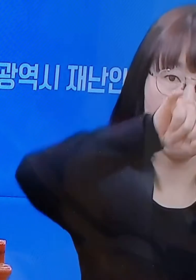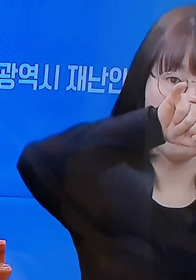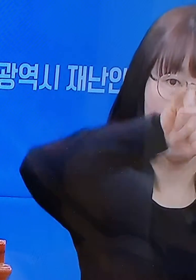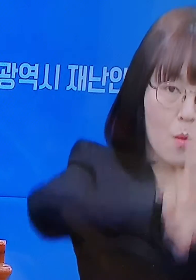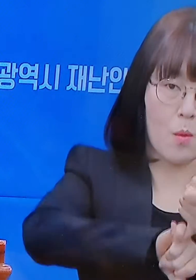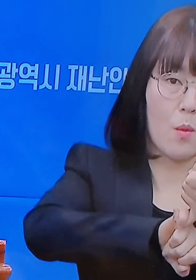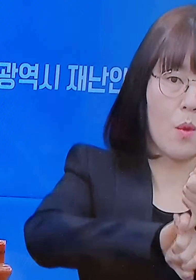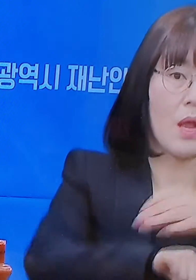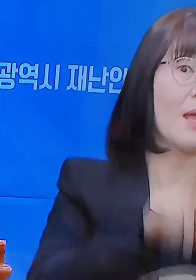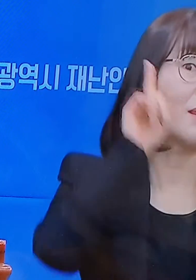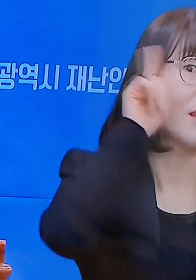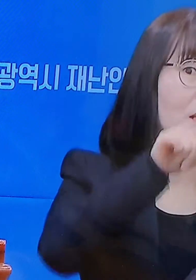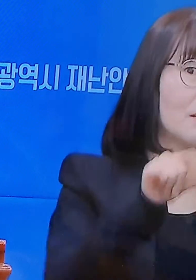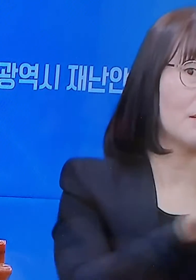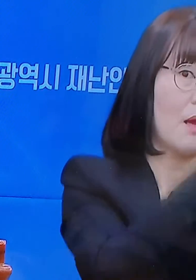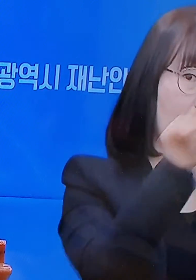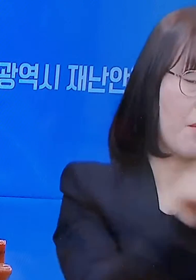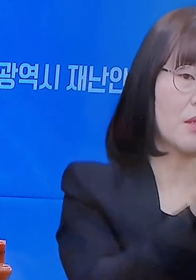kidneys.